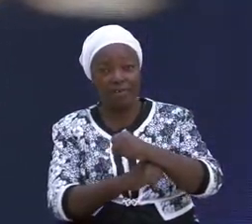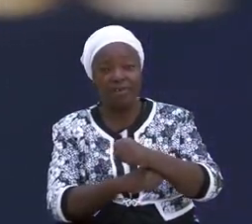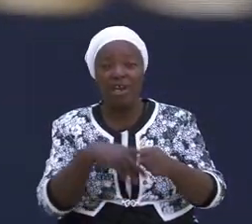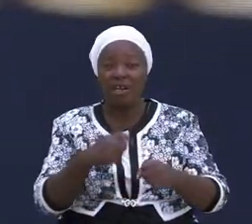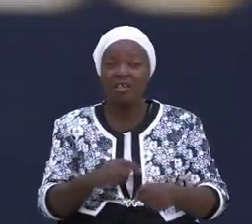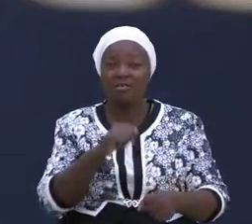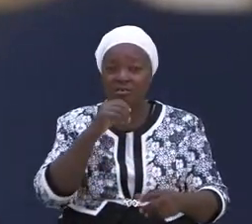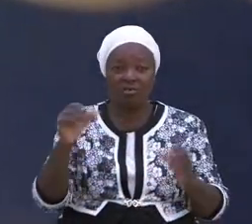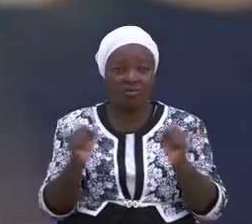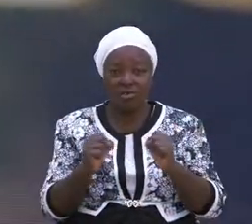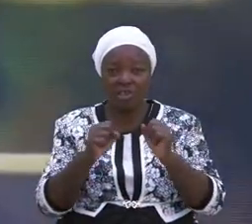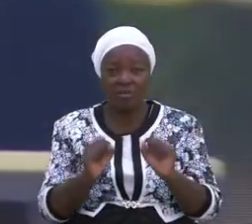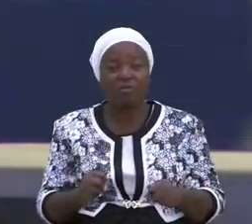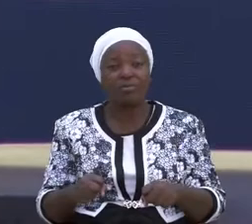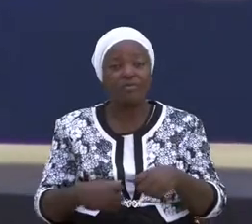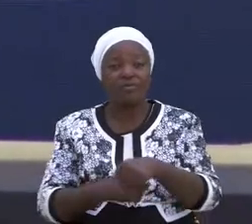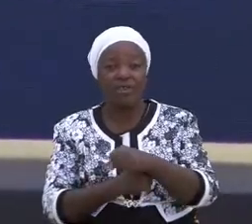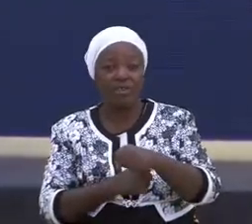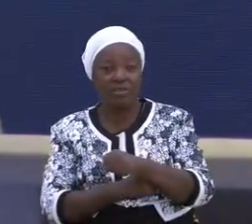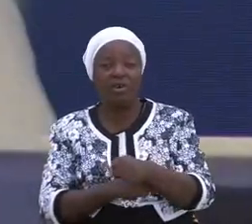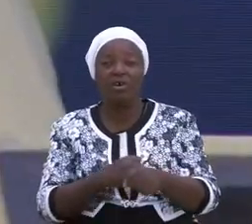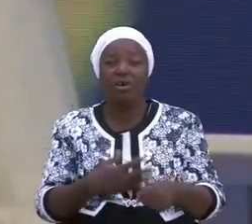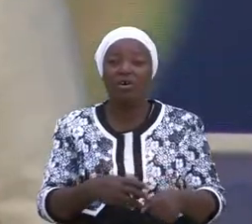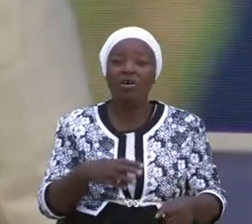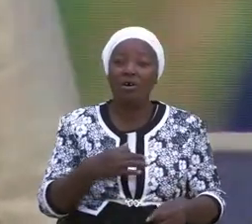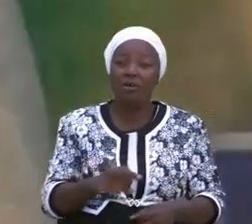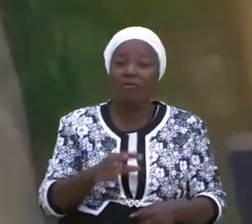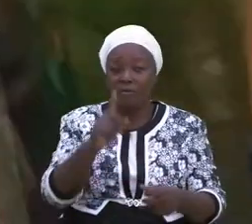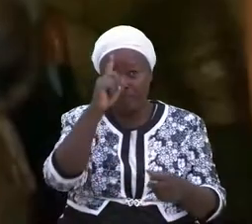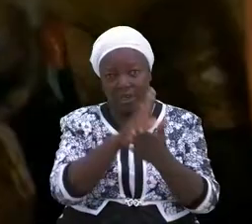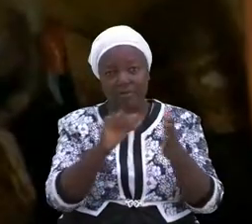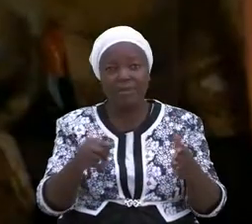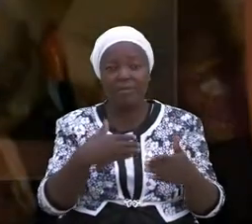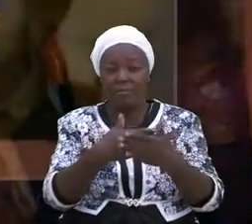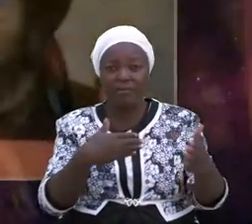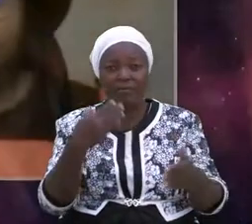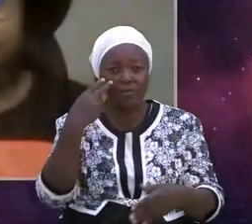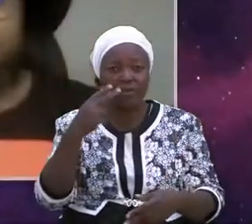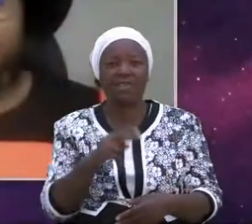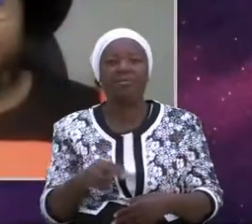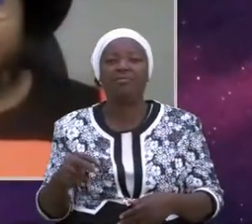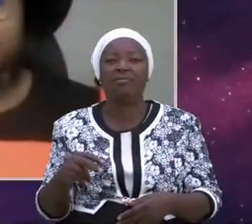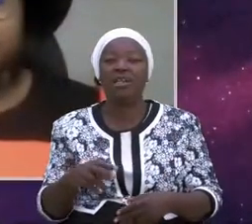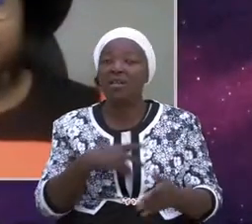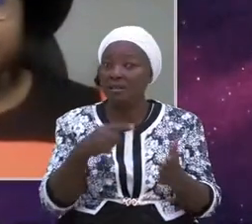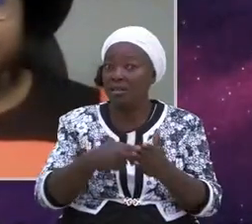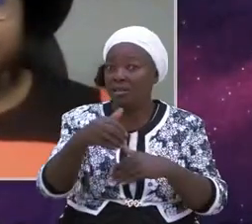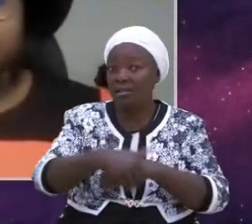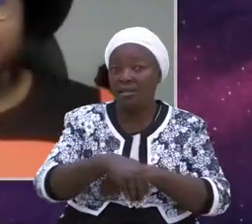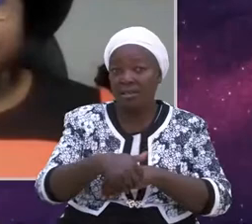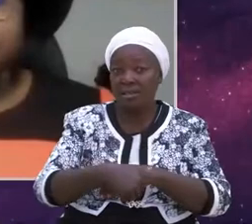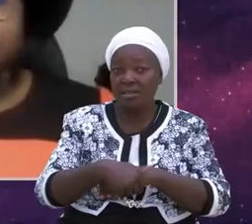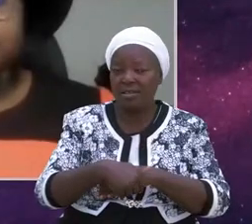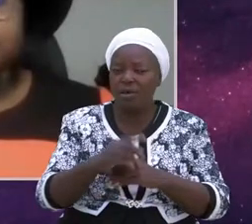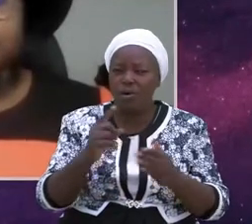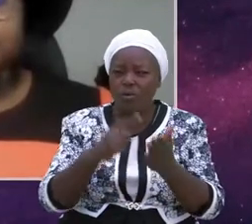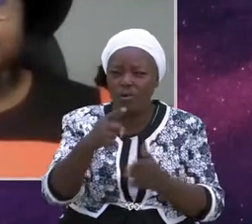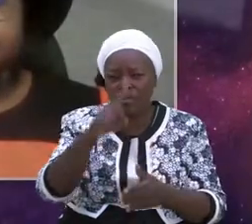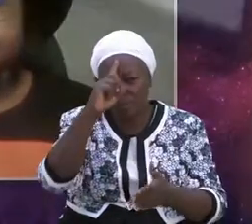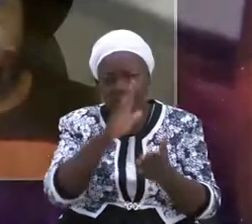of believing before seeing. Tonight, once you